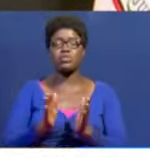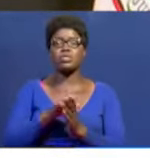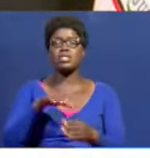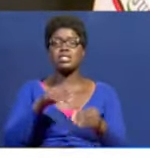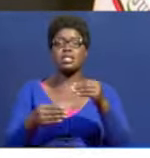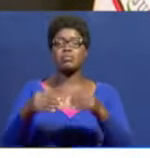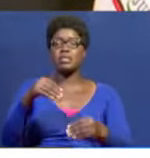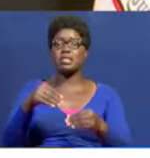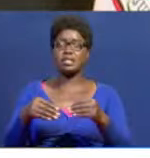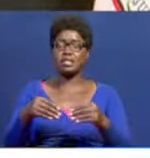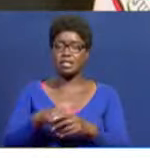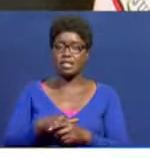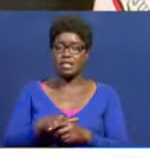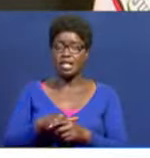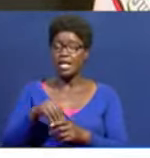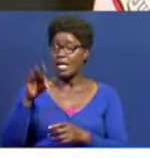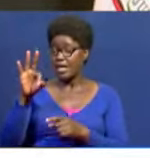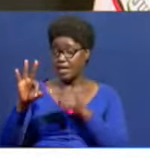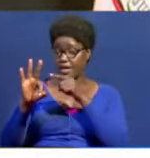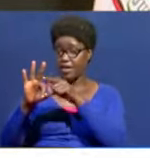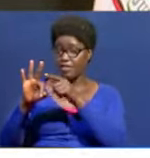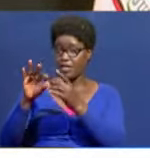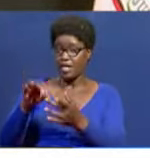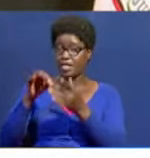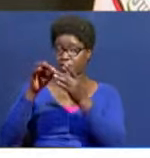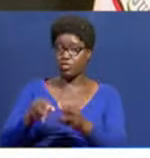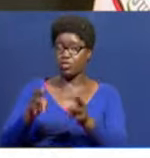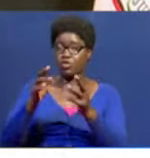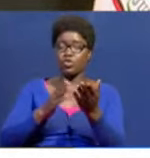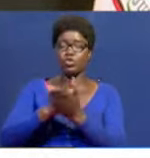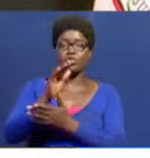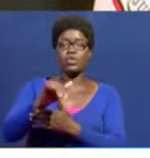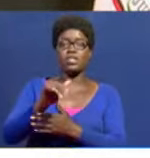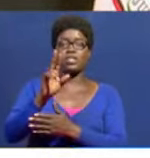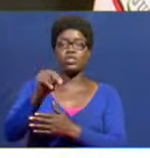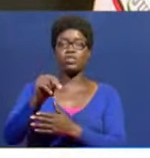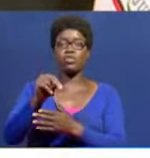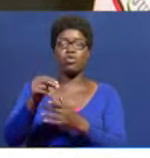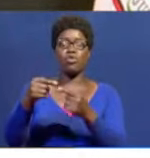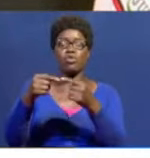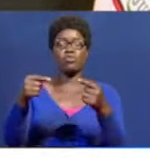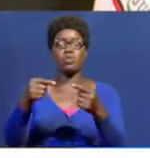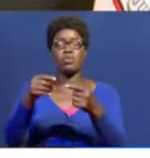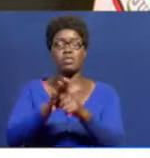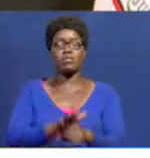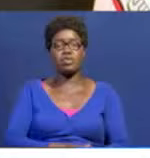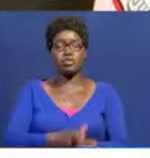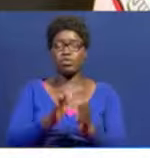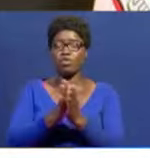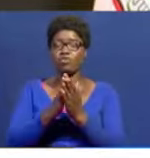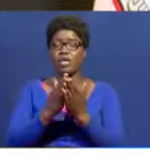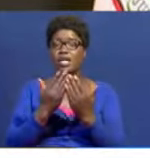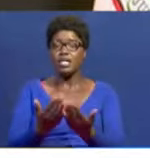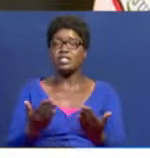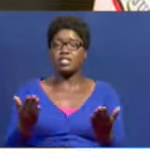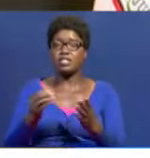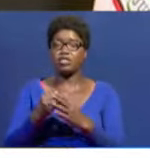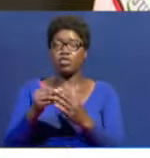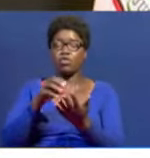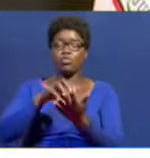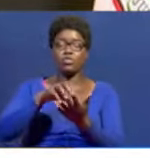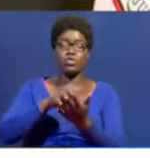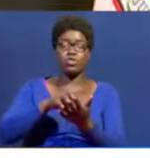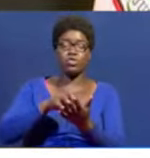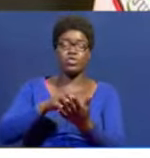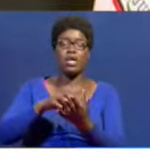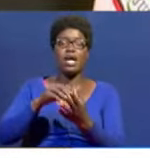disabilities. F, include special measures to ensure that there is no arbitrary deprivation of property or possessions